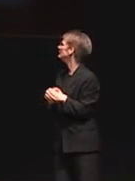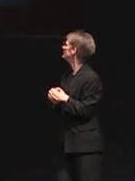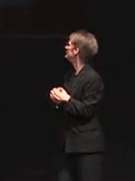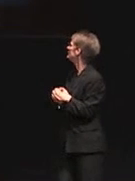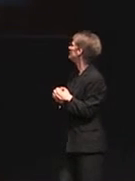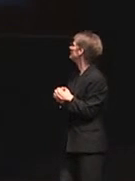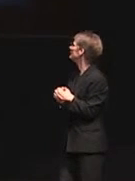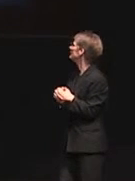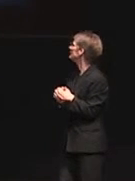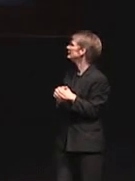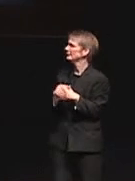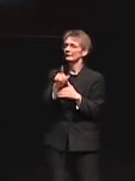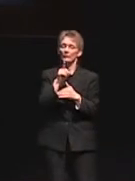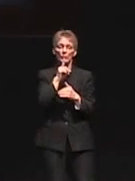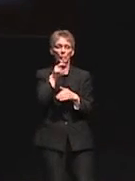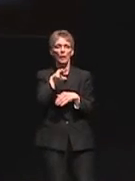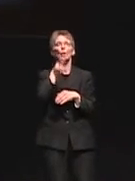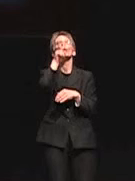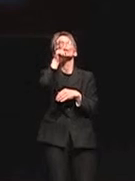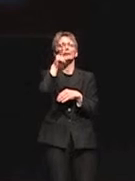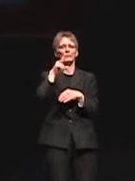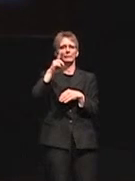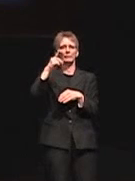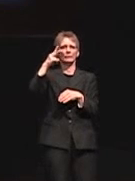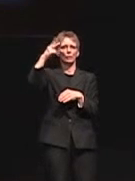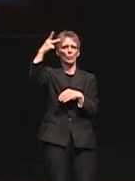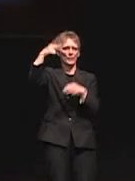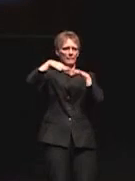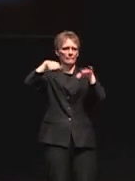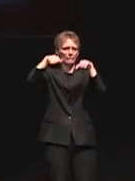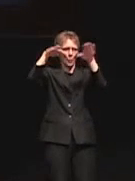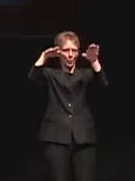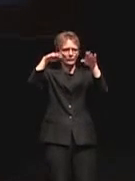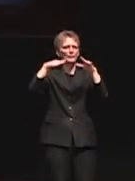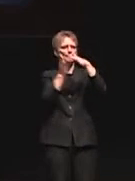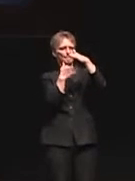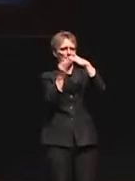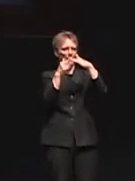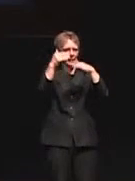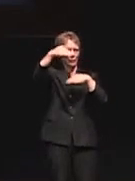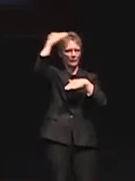3 floors that you're looking at, and then that thing in the center, that's a painting on the ceiling.